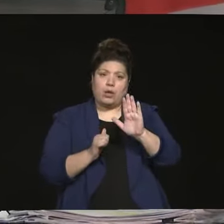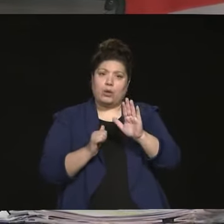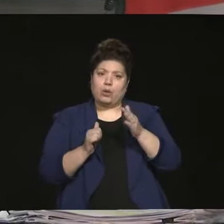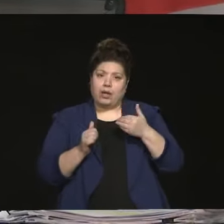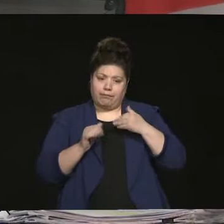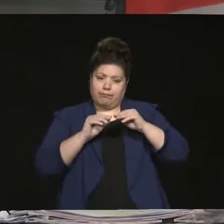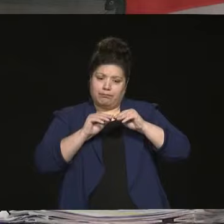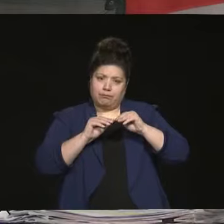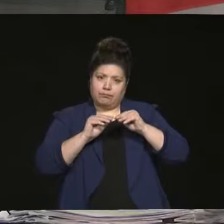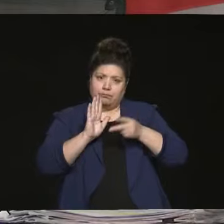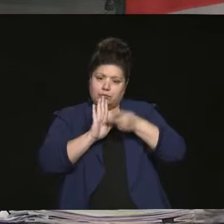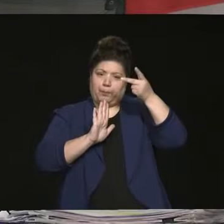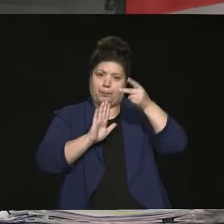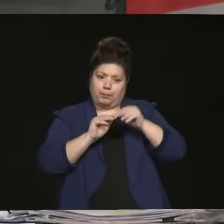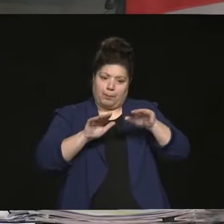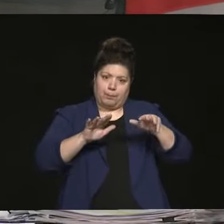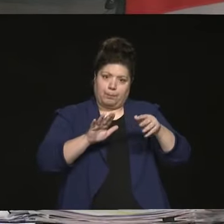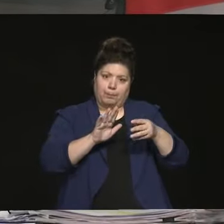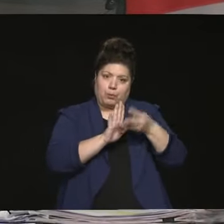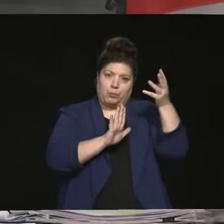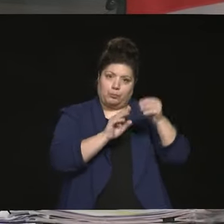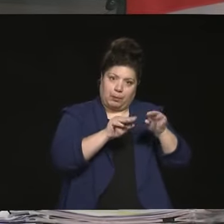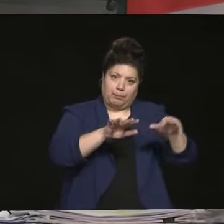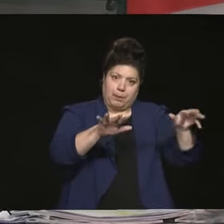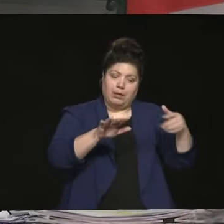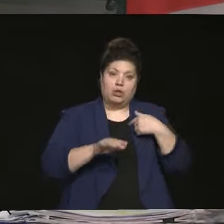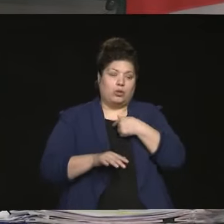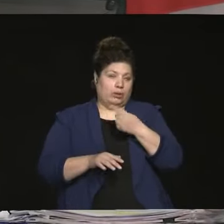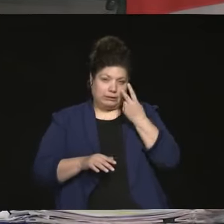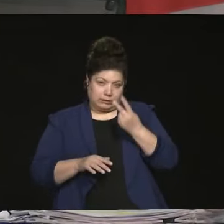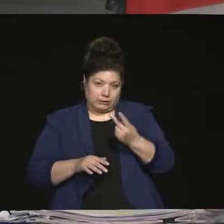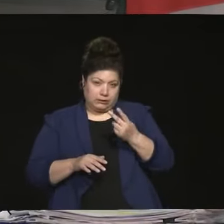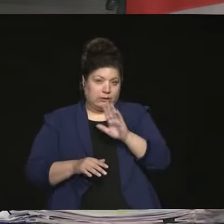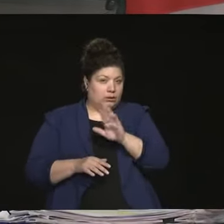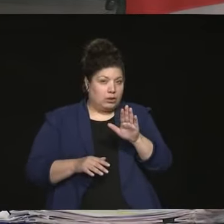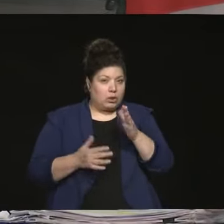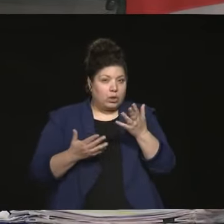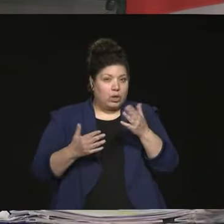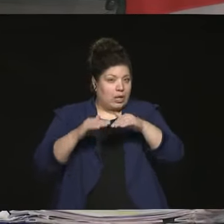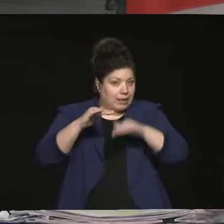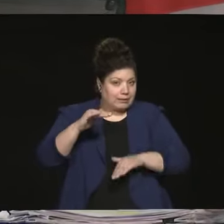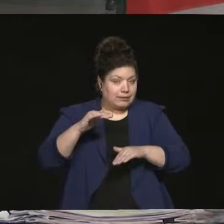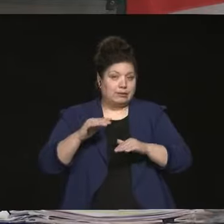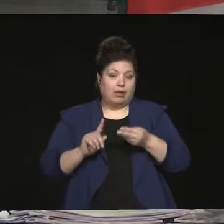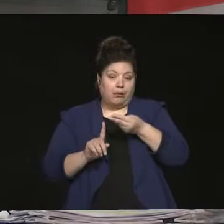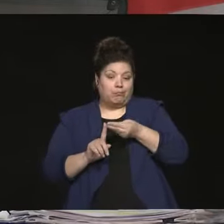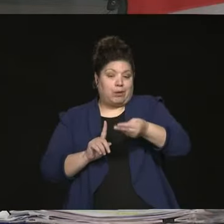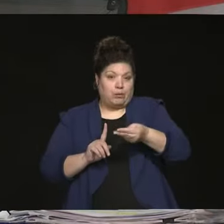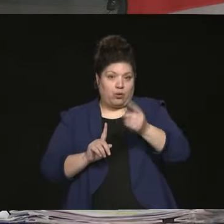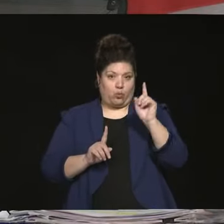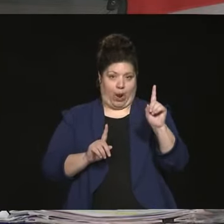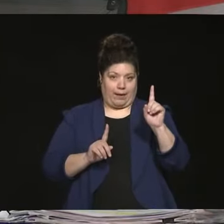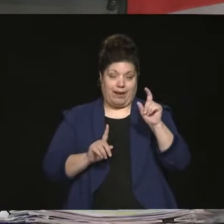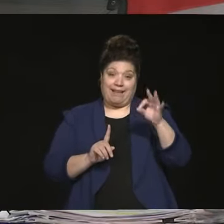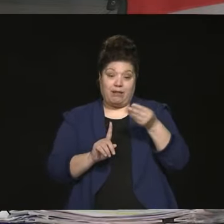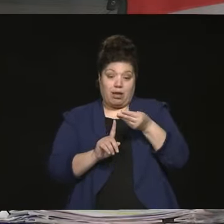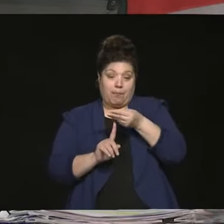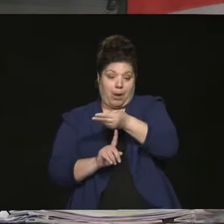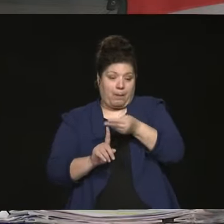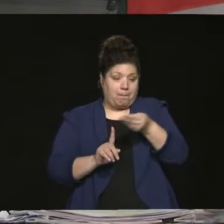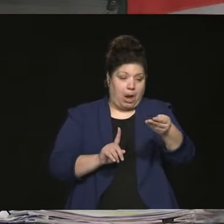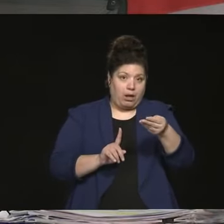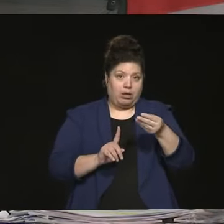an effective reproduction number. Of course, that is way below 1, and you don't want that to be above 1 where transmission can occur. So I think